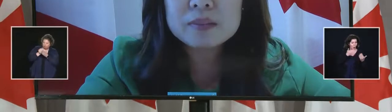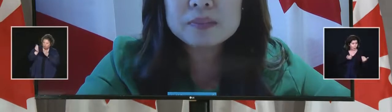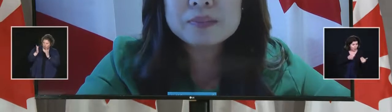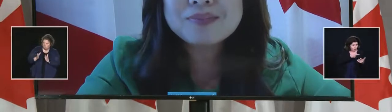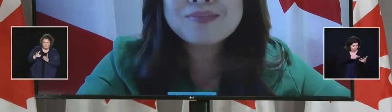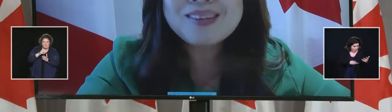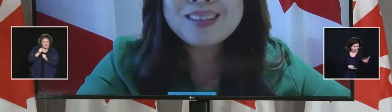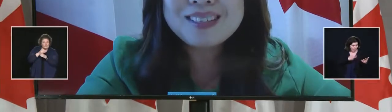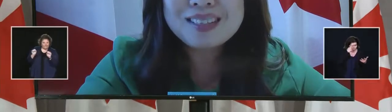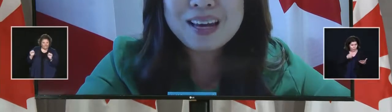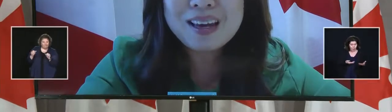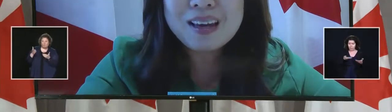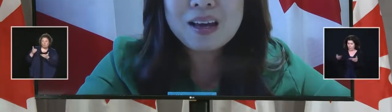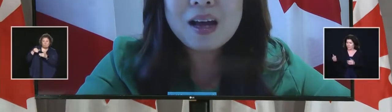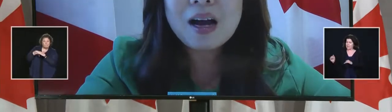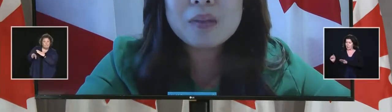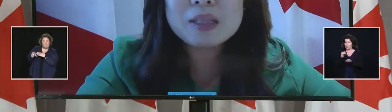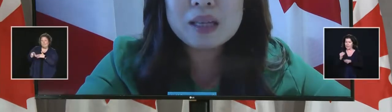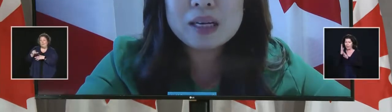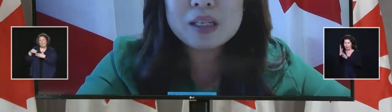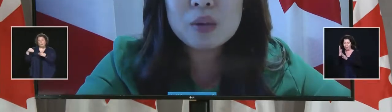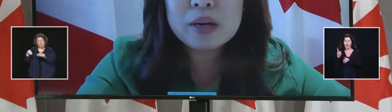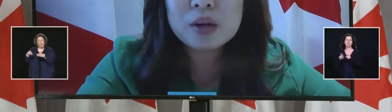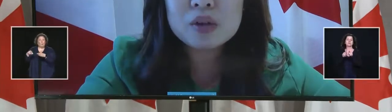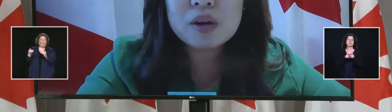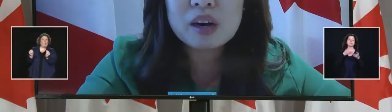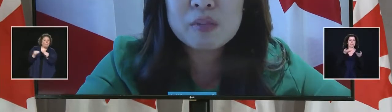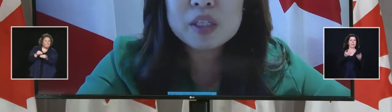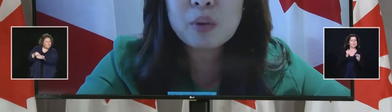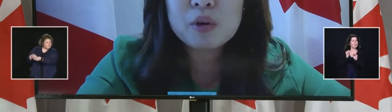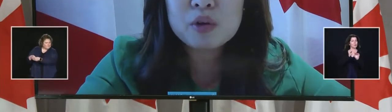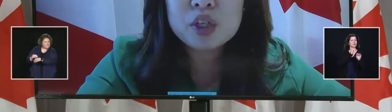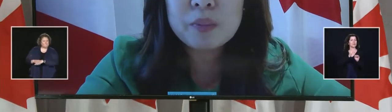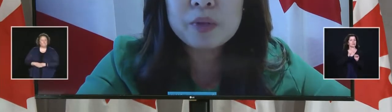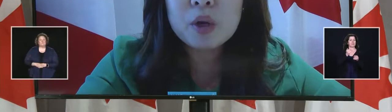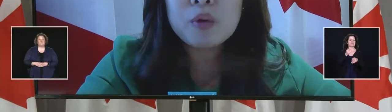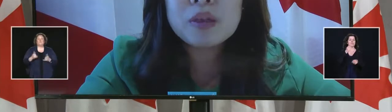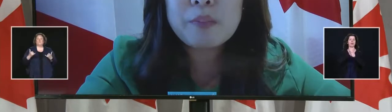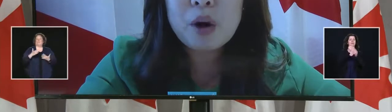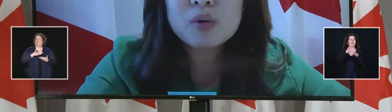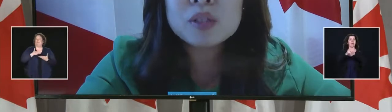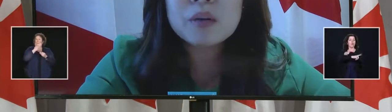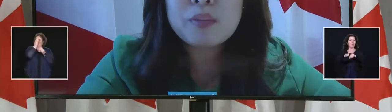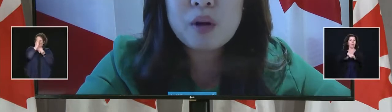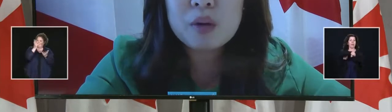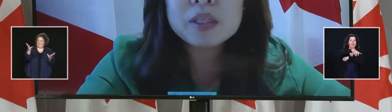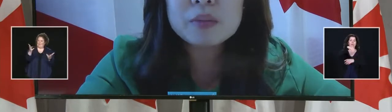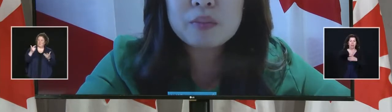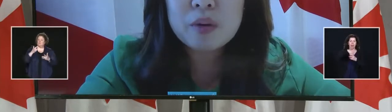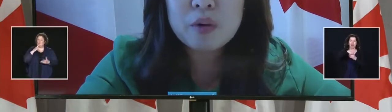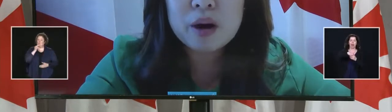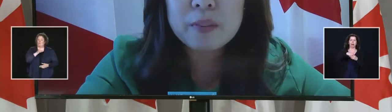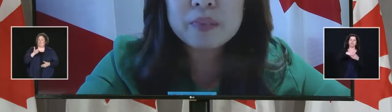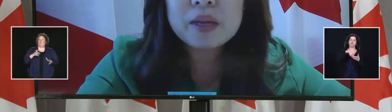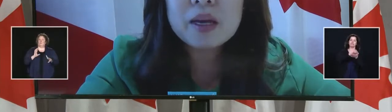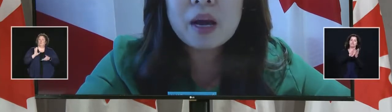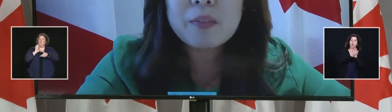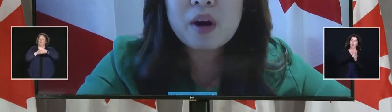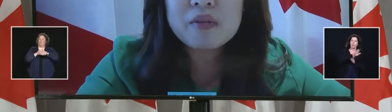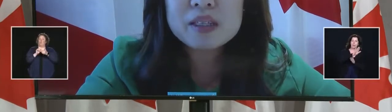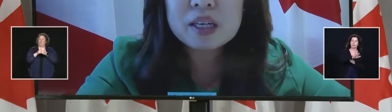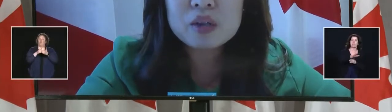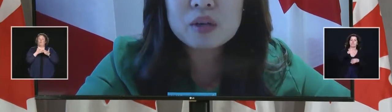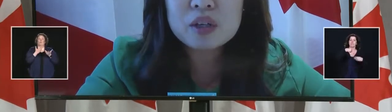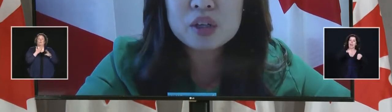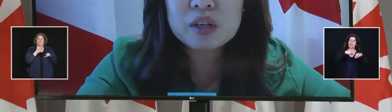offices. Today, I'm delighted to announce our government's partnership with the Post Promise Program, Nous